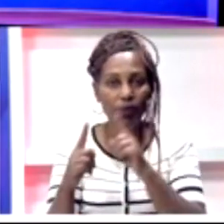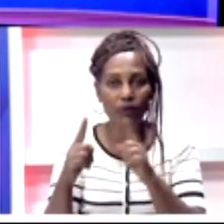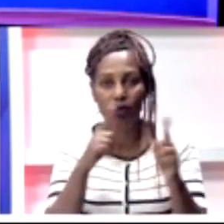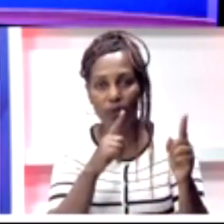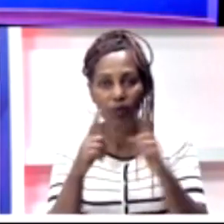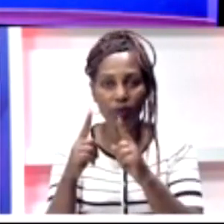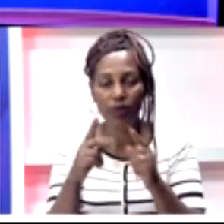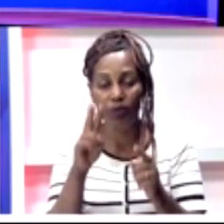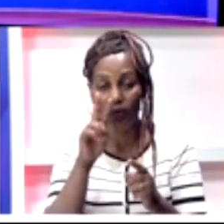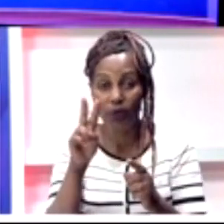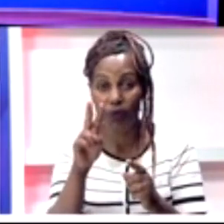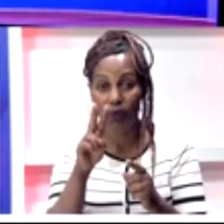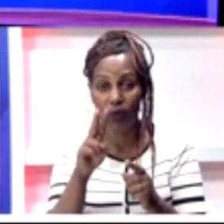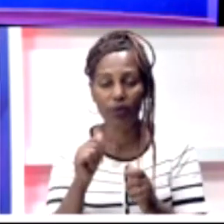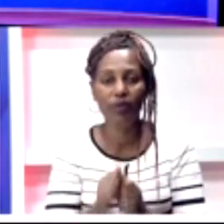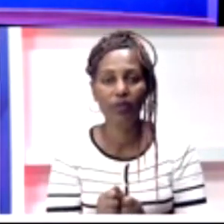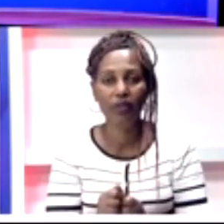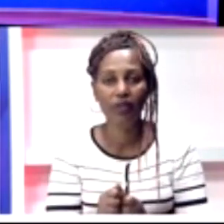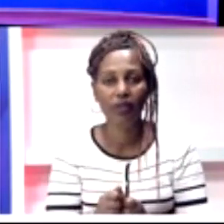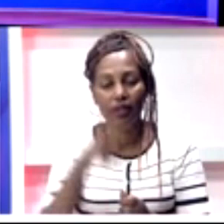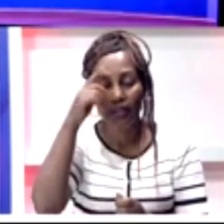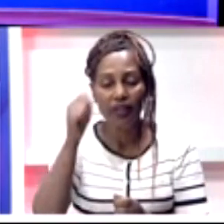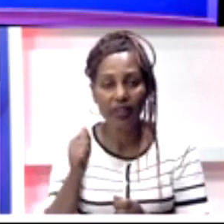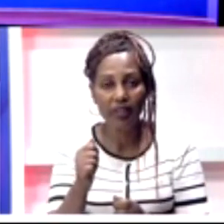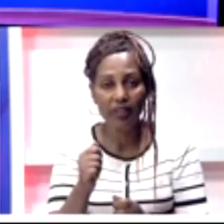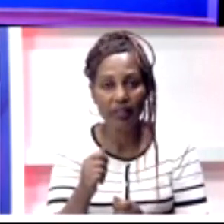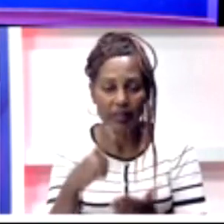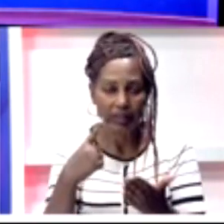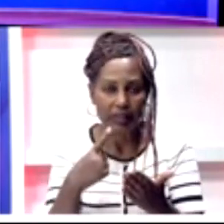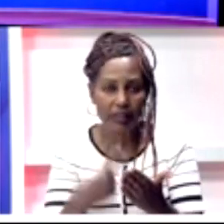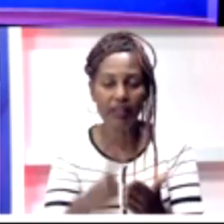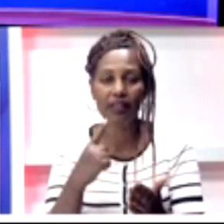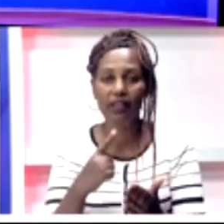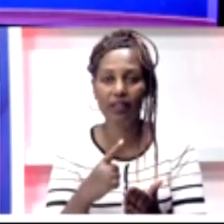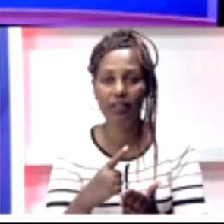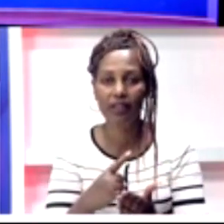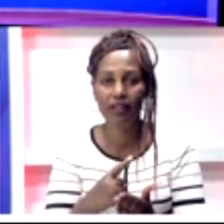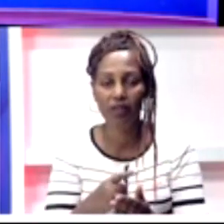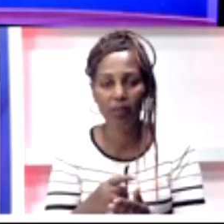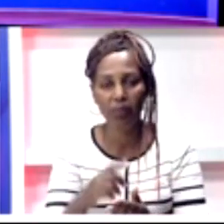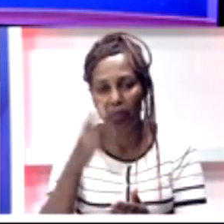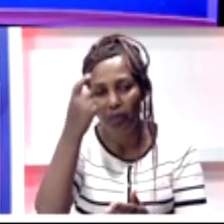It is about certainty or something sure where we don't have doubt.